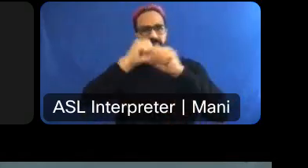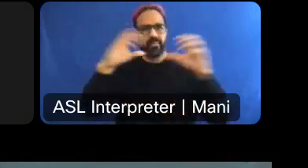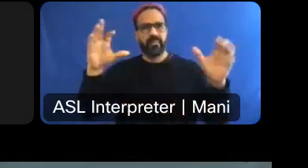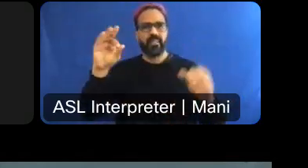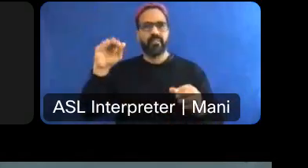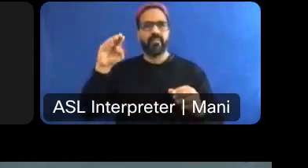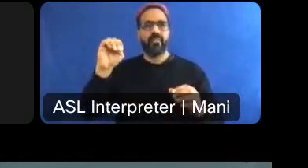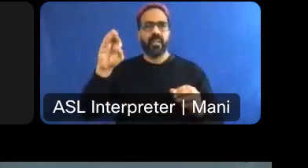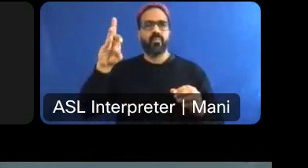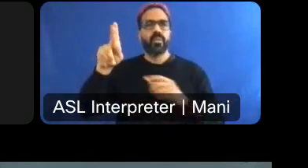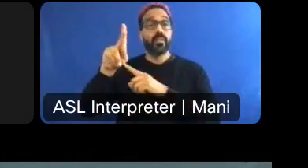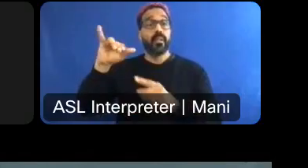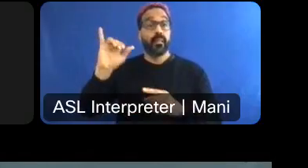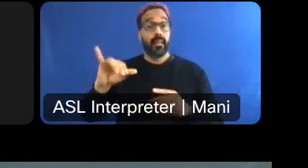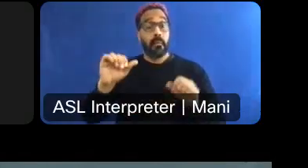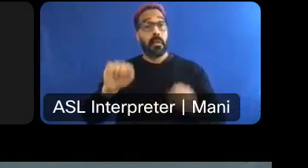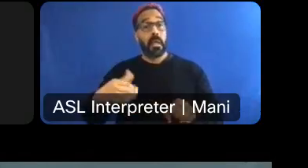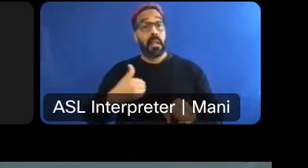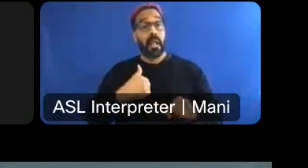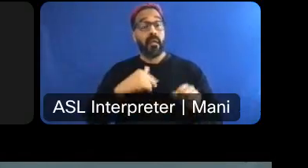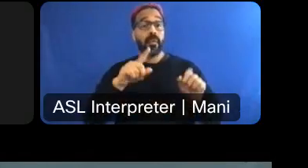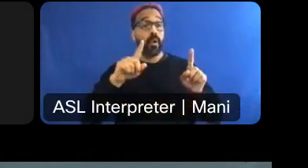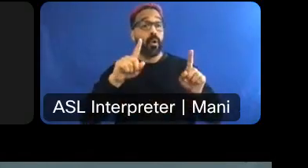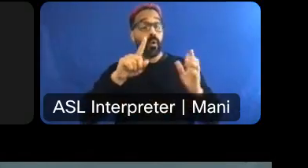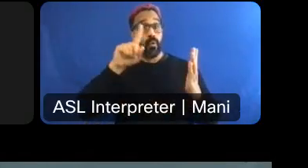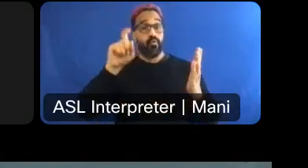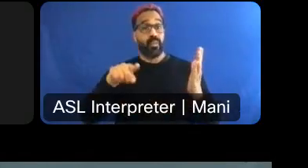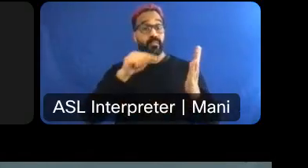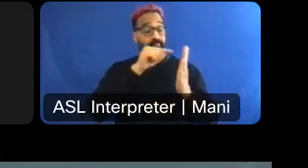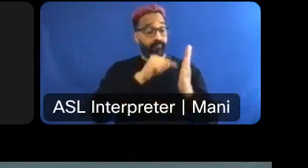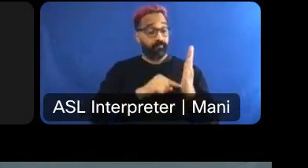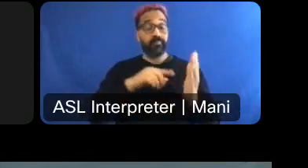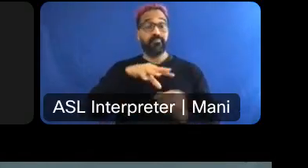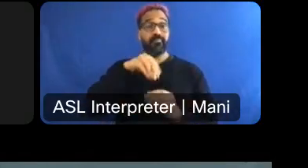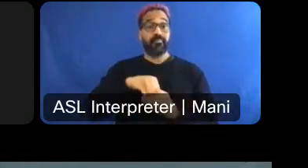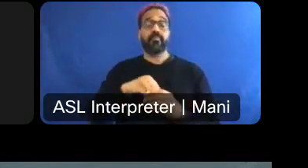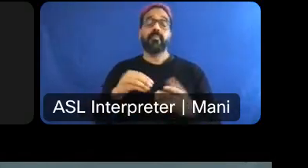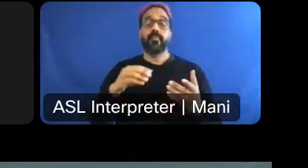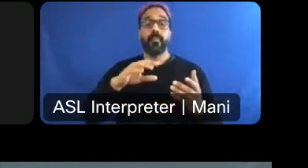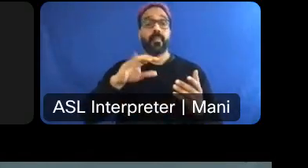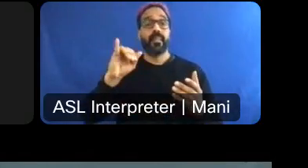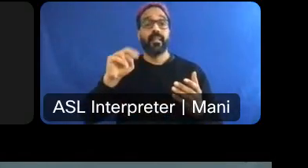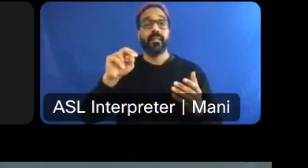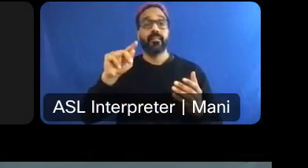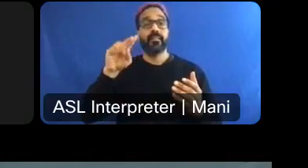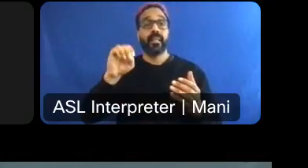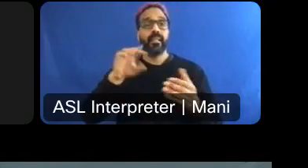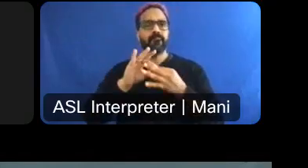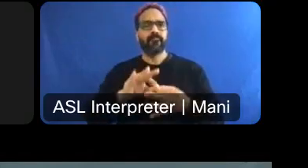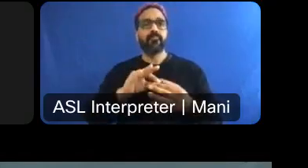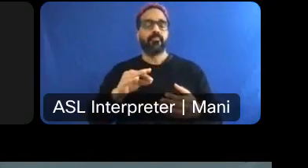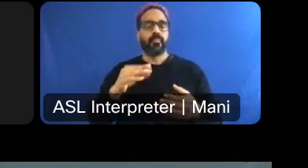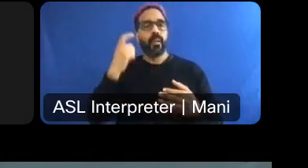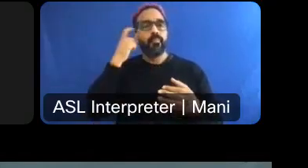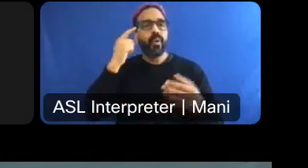have potential questions within the intake forms that ask about brain injury experiences. And so these questions